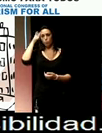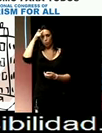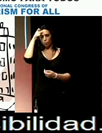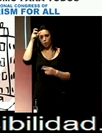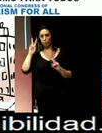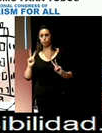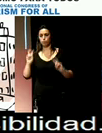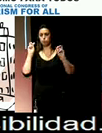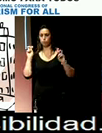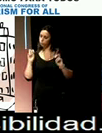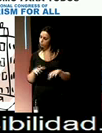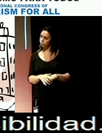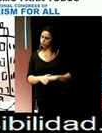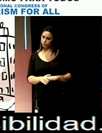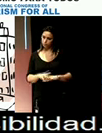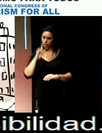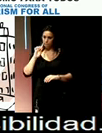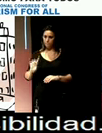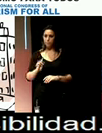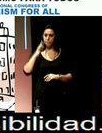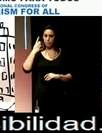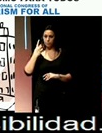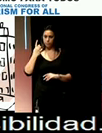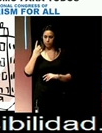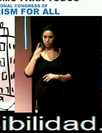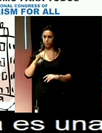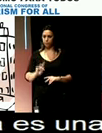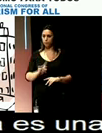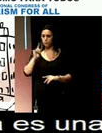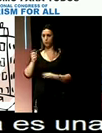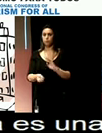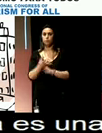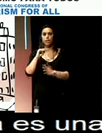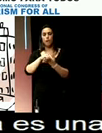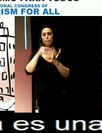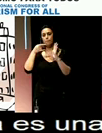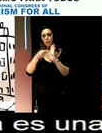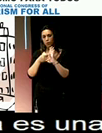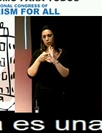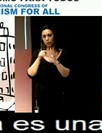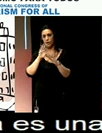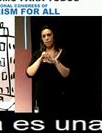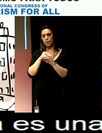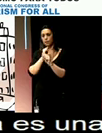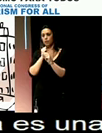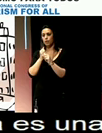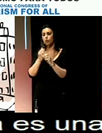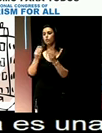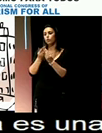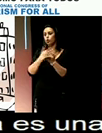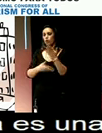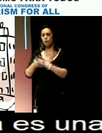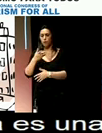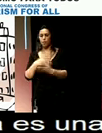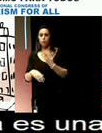pioneer setting up a methodology for working in collaboration, including a diversity of players from tourist level